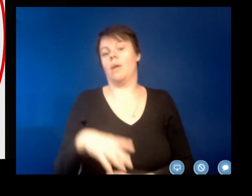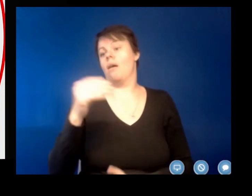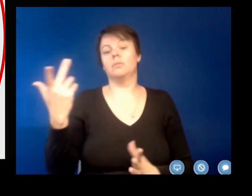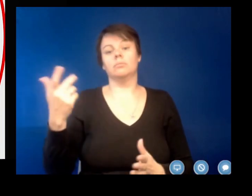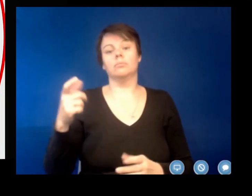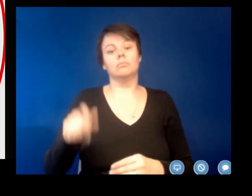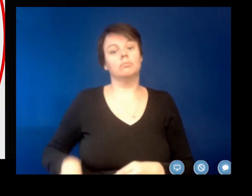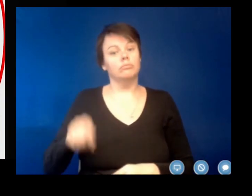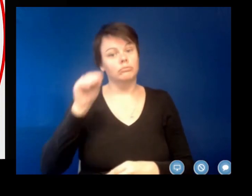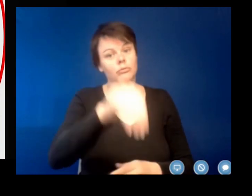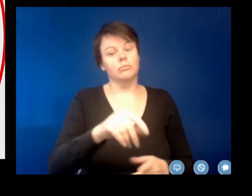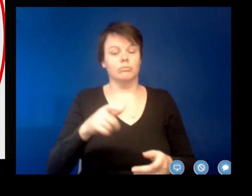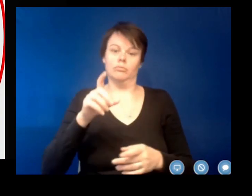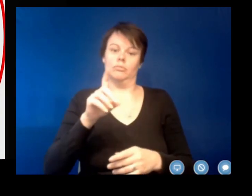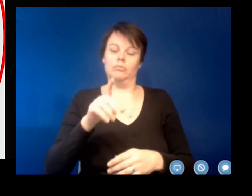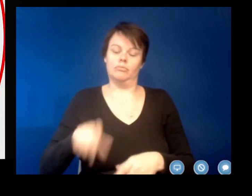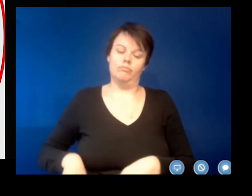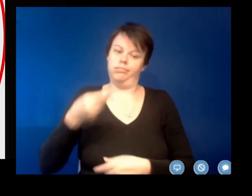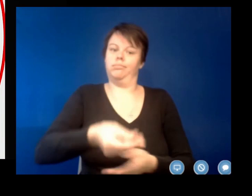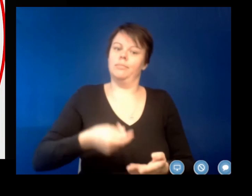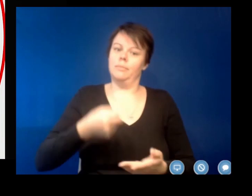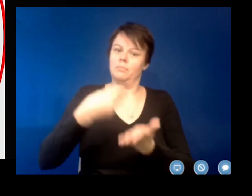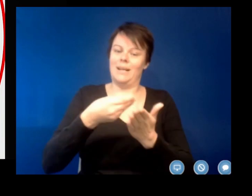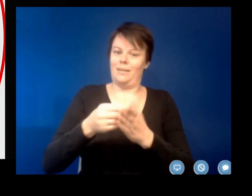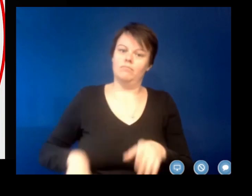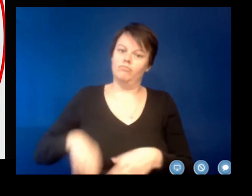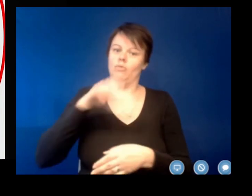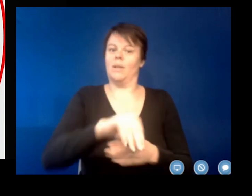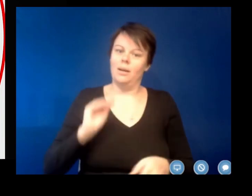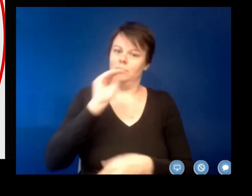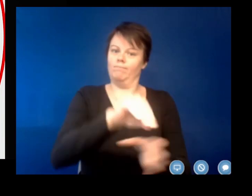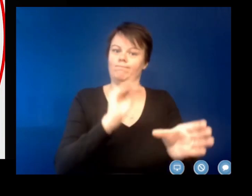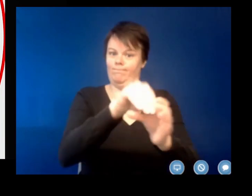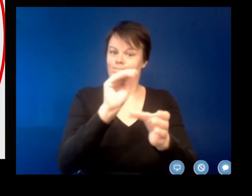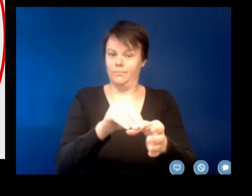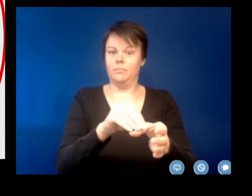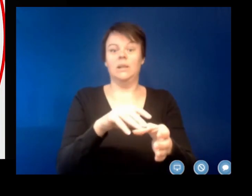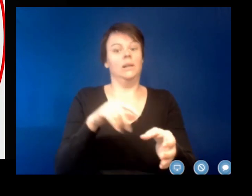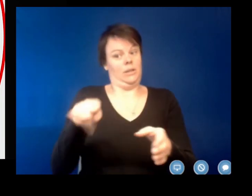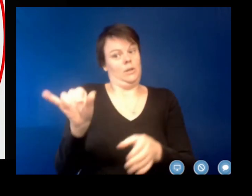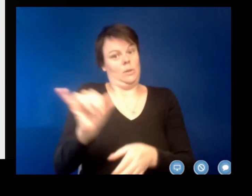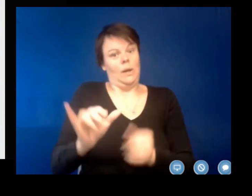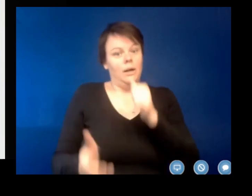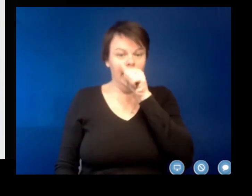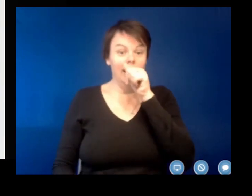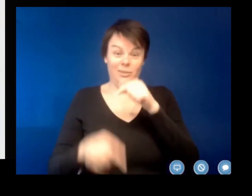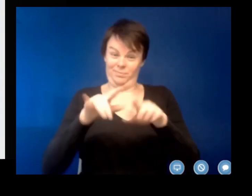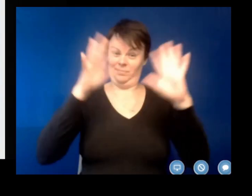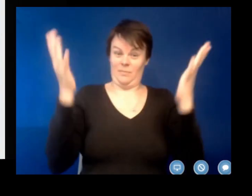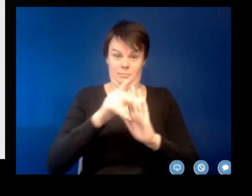knowledge, biography, and participation resulted in this learning field.